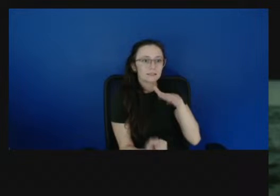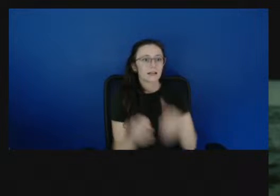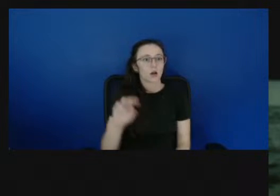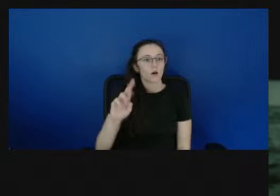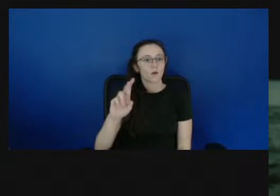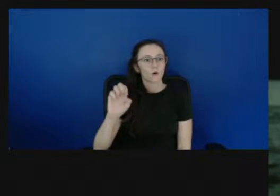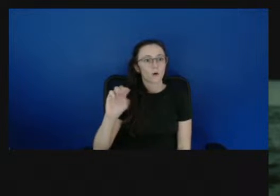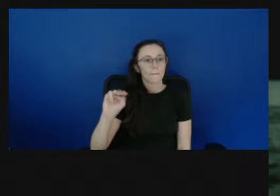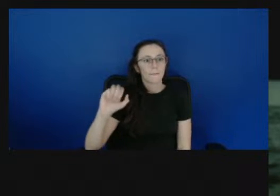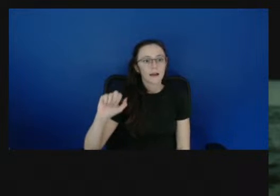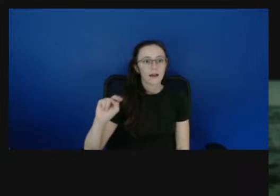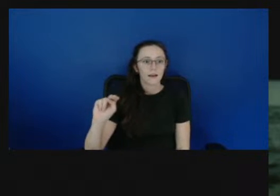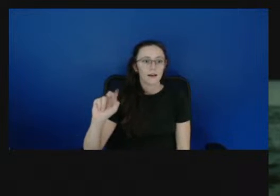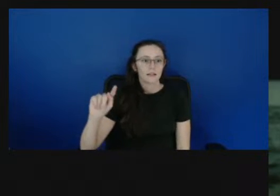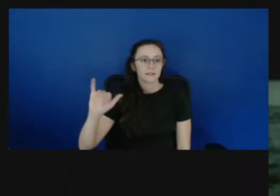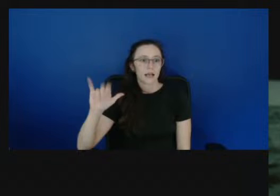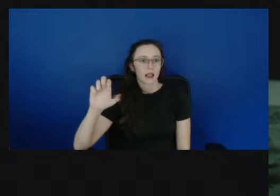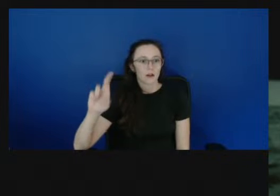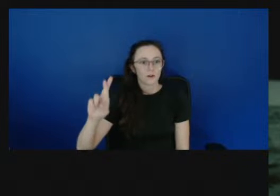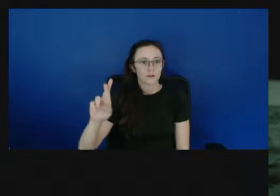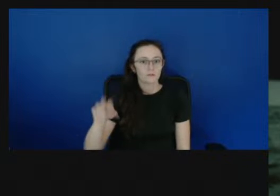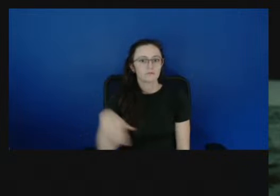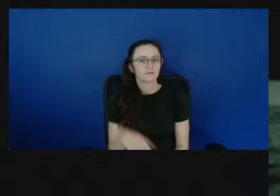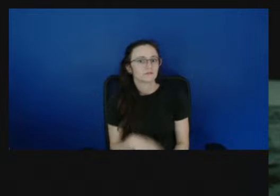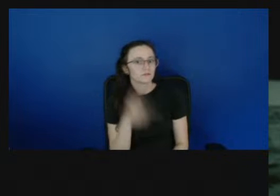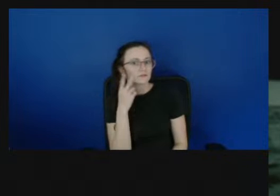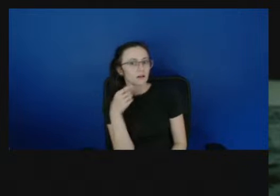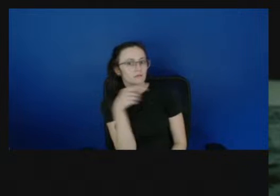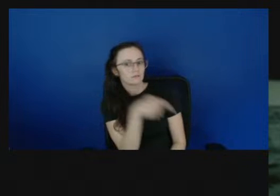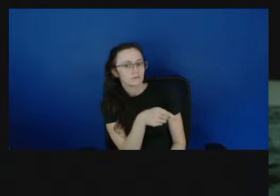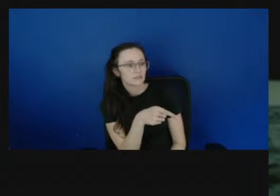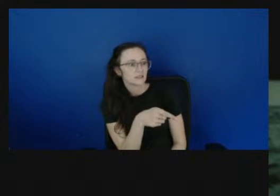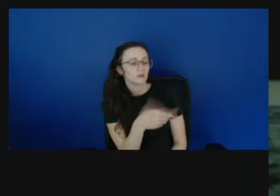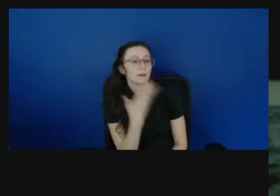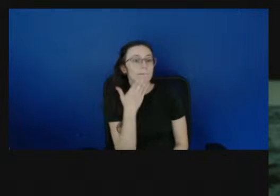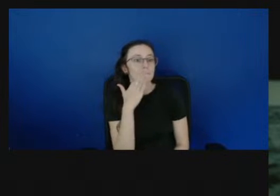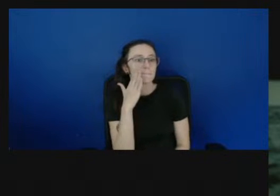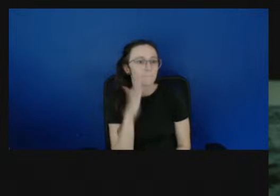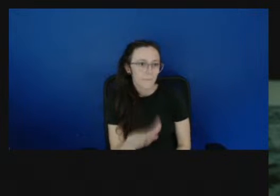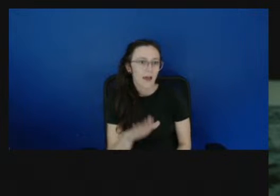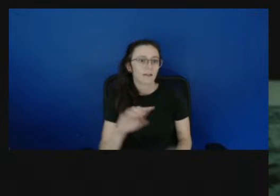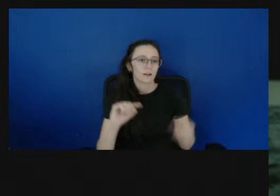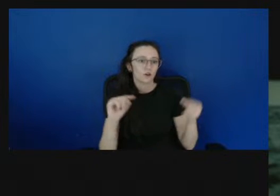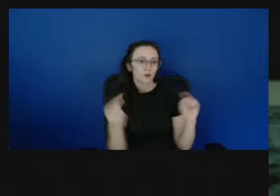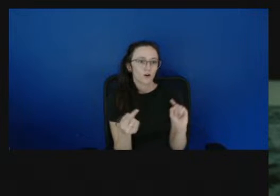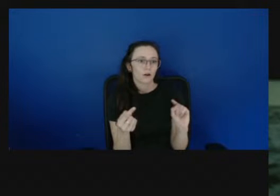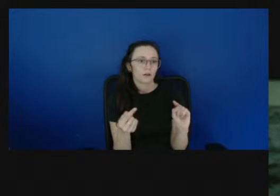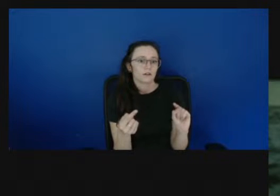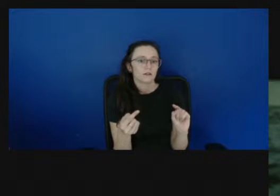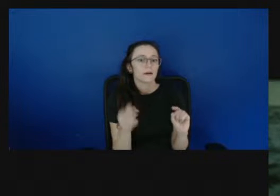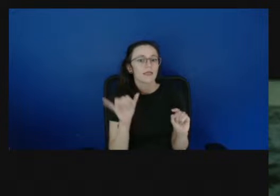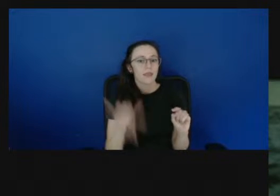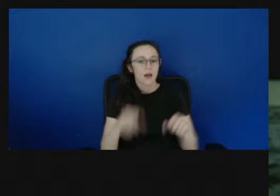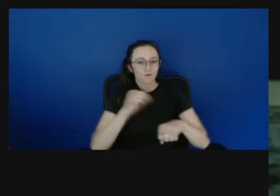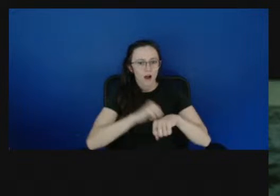him. They heard him calling and found him badly injured by this rock. This is the rock where Teddy is standing, and you notice they marked a